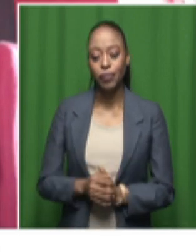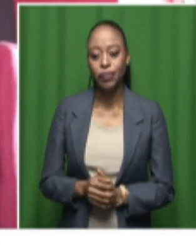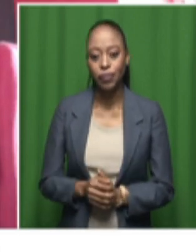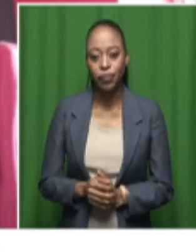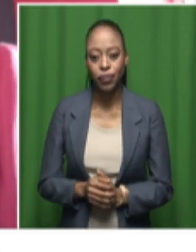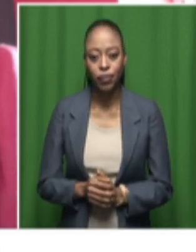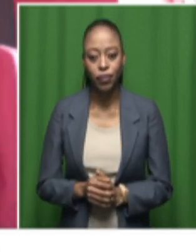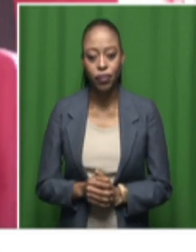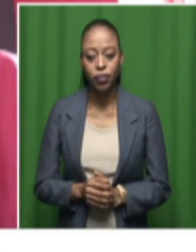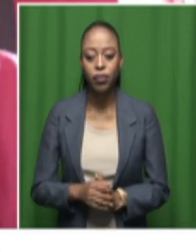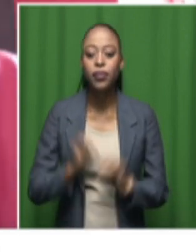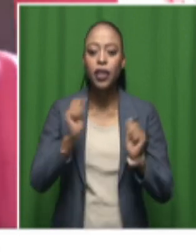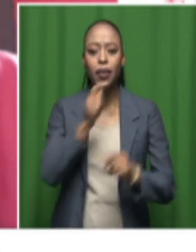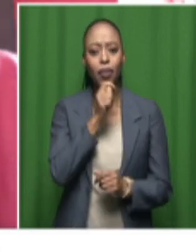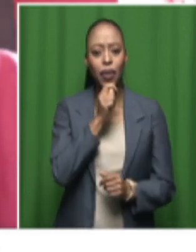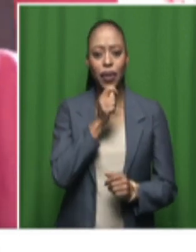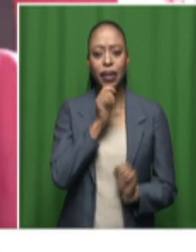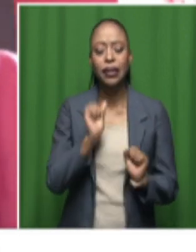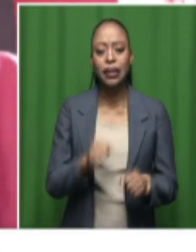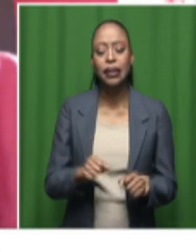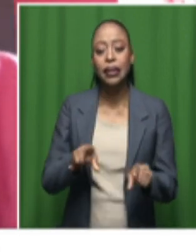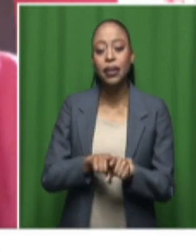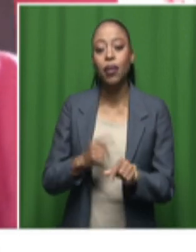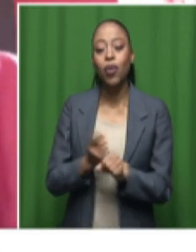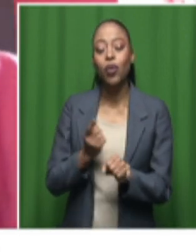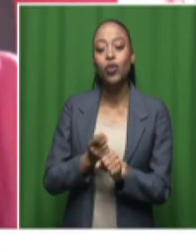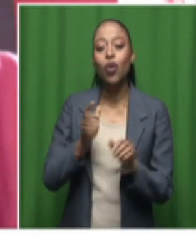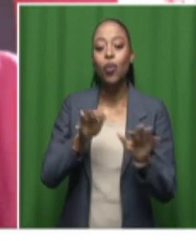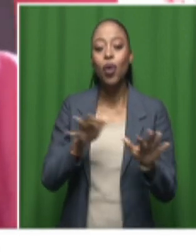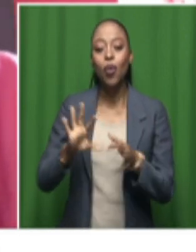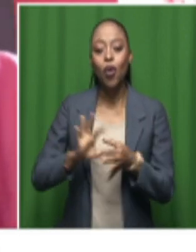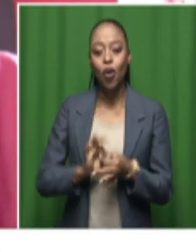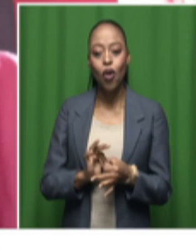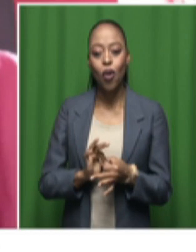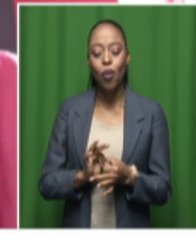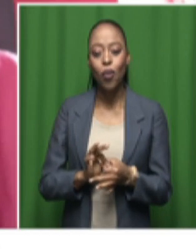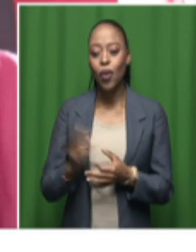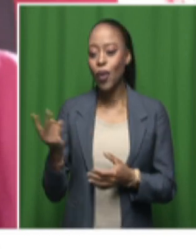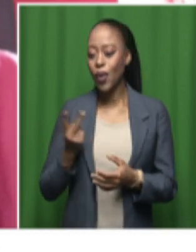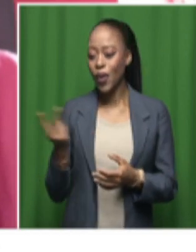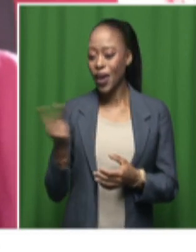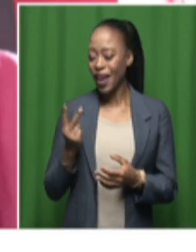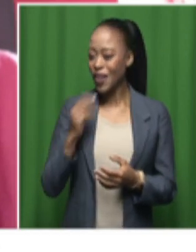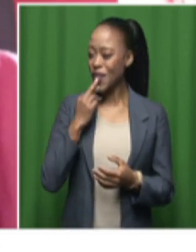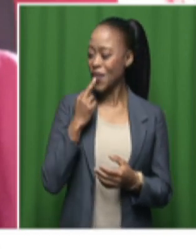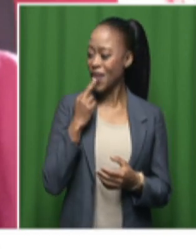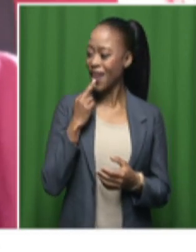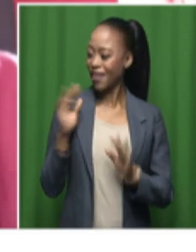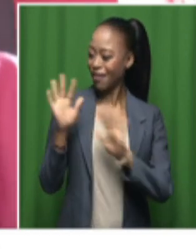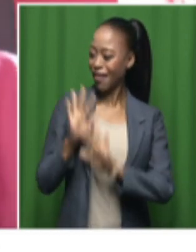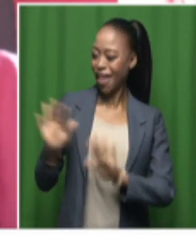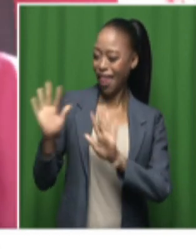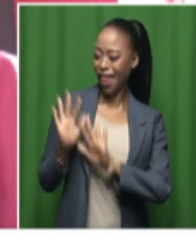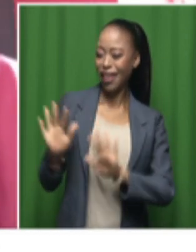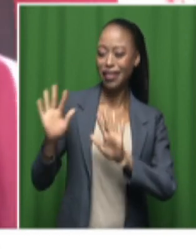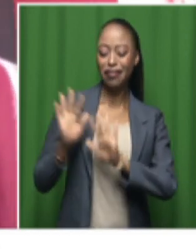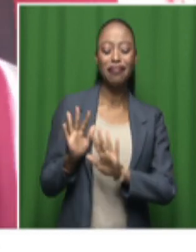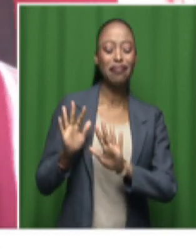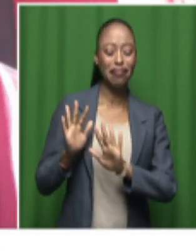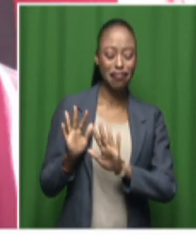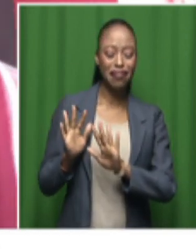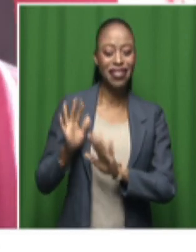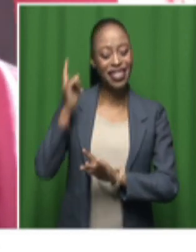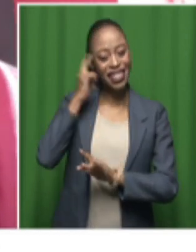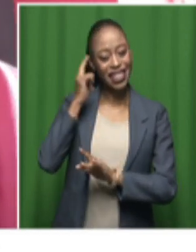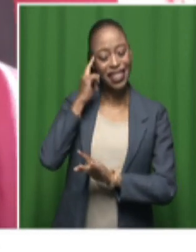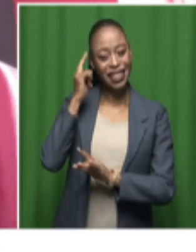us. Good morning, Leanne, and good morning to all your viewers. You and I look like a blaze of red this morning, and I